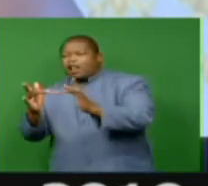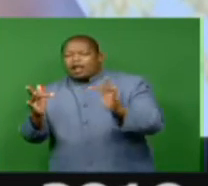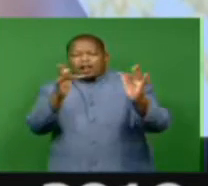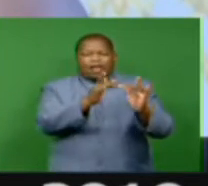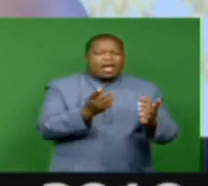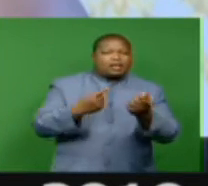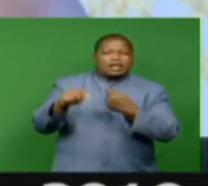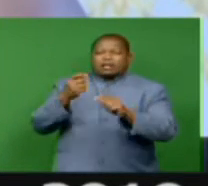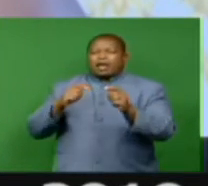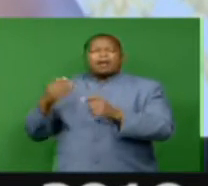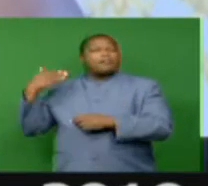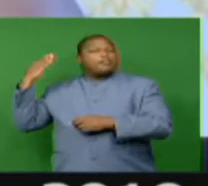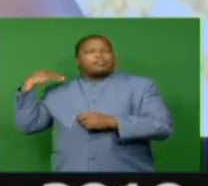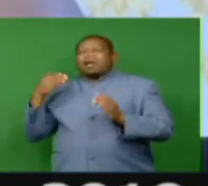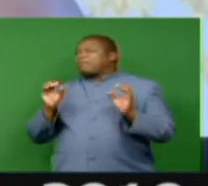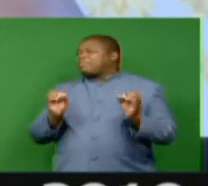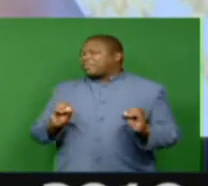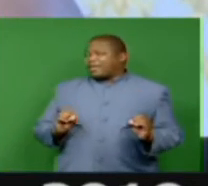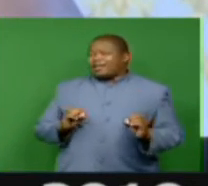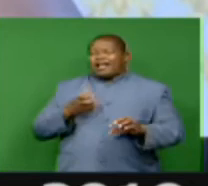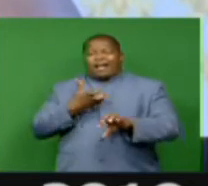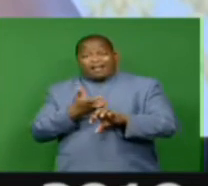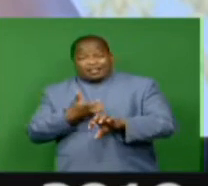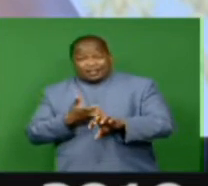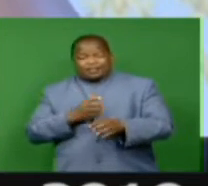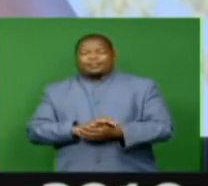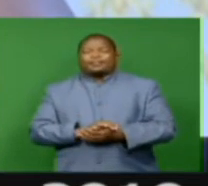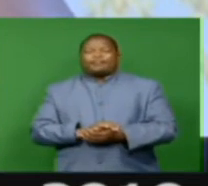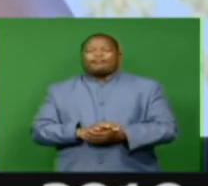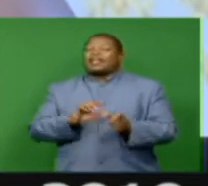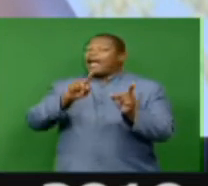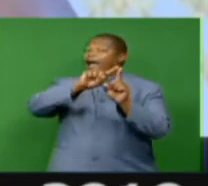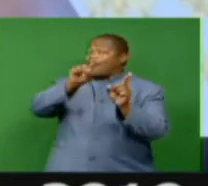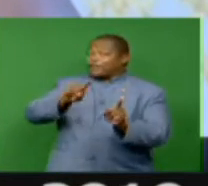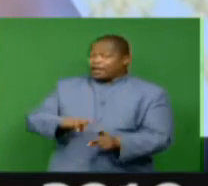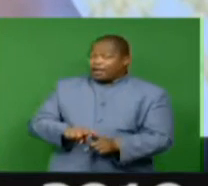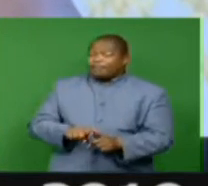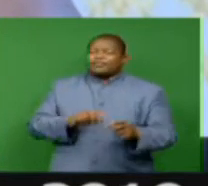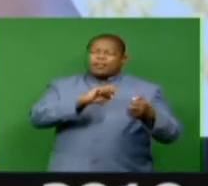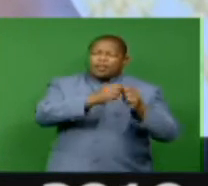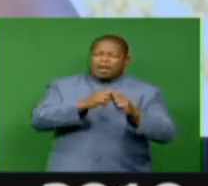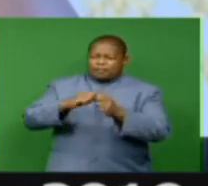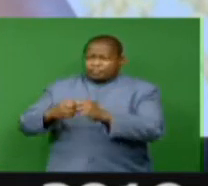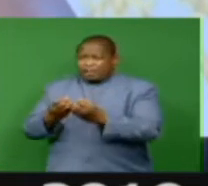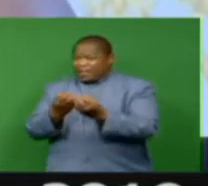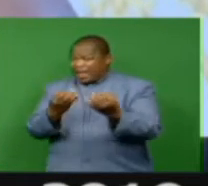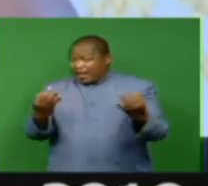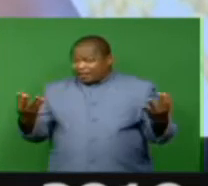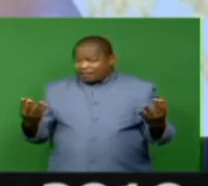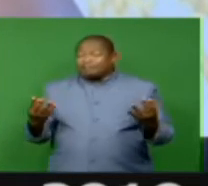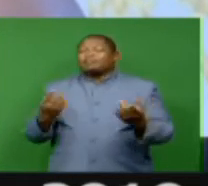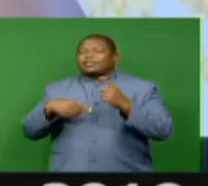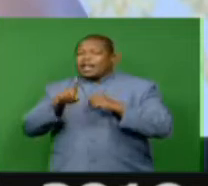platforms, most of the challenges faced by Africa will be addressed at the click of a